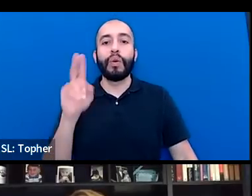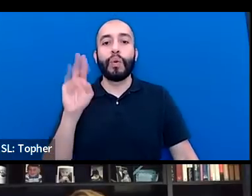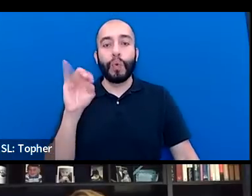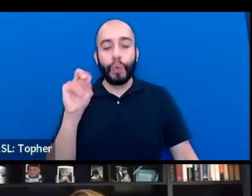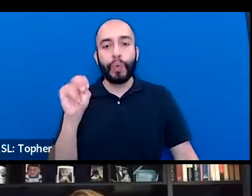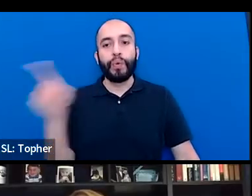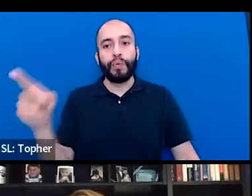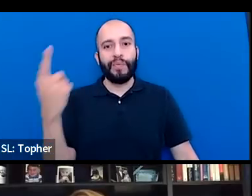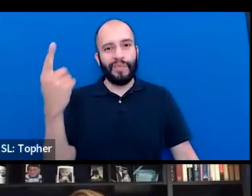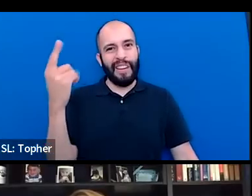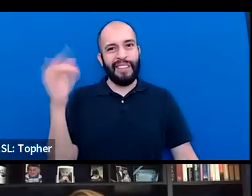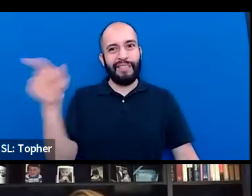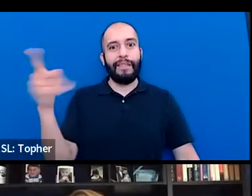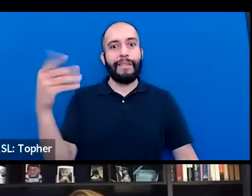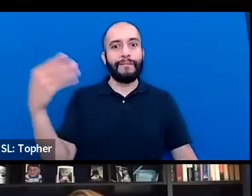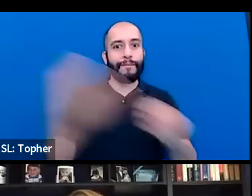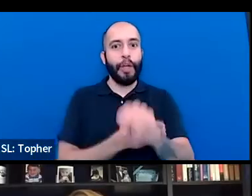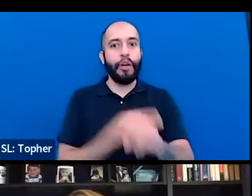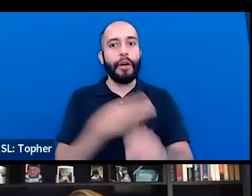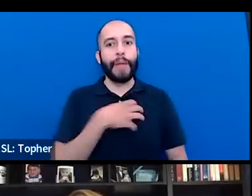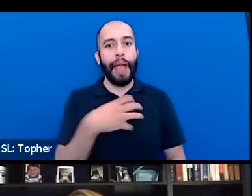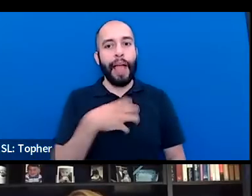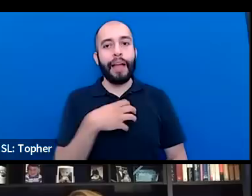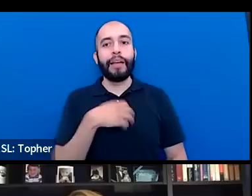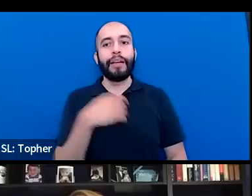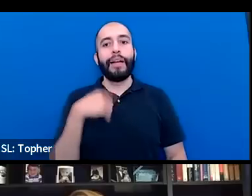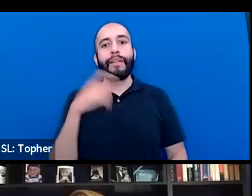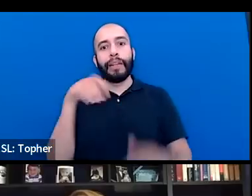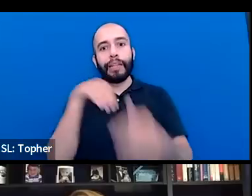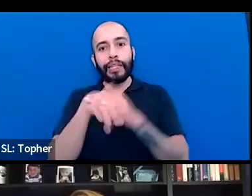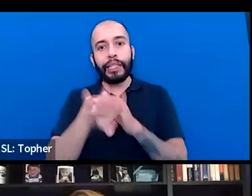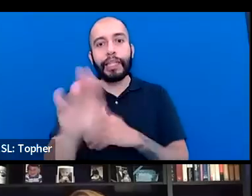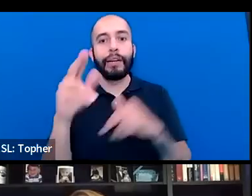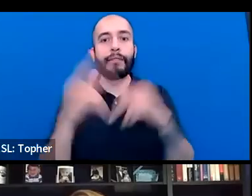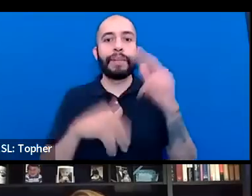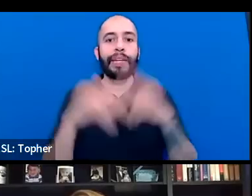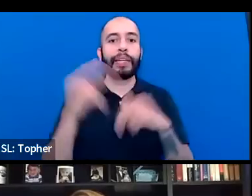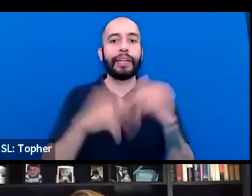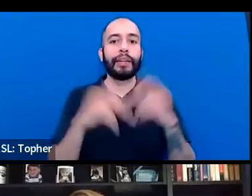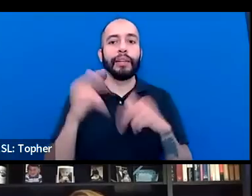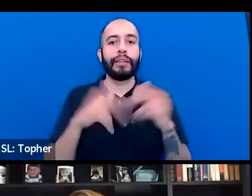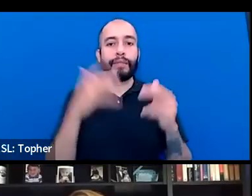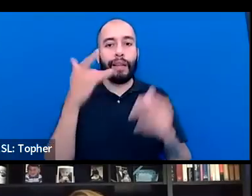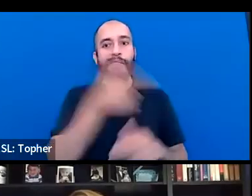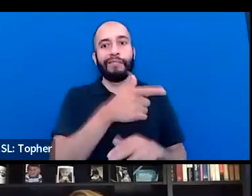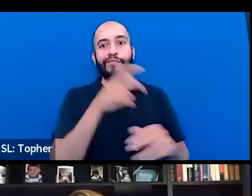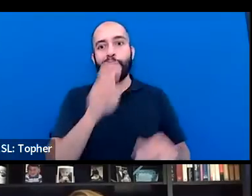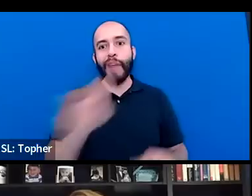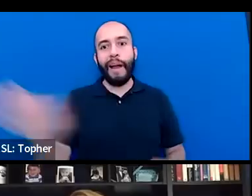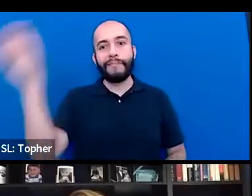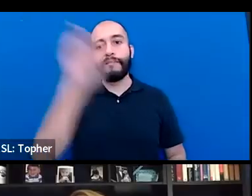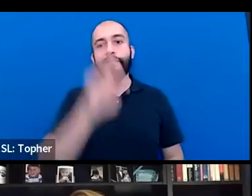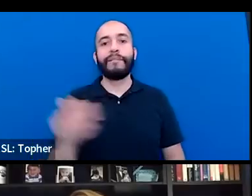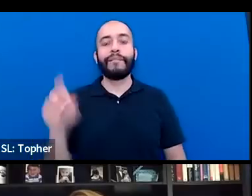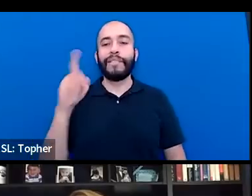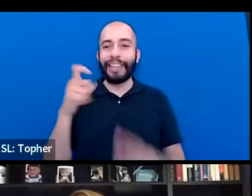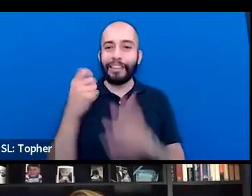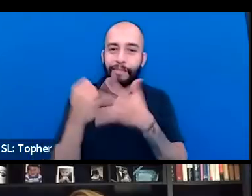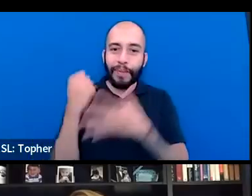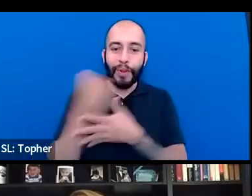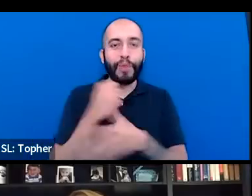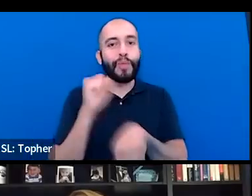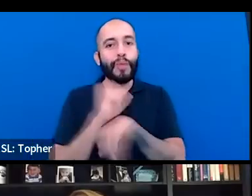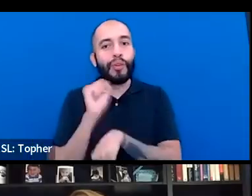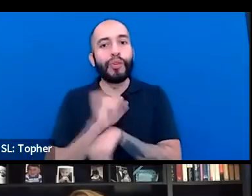it's about prioritizing when these workers reach out as well. We want to be there for them and educate them on what they're about